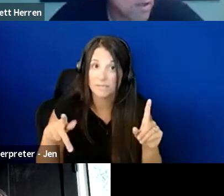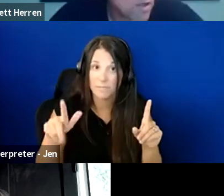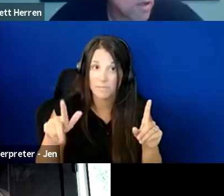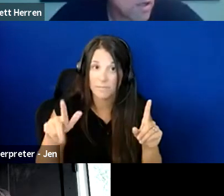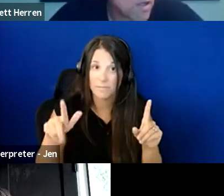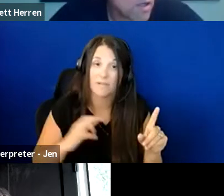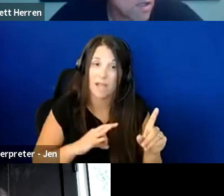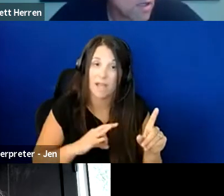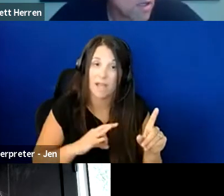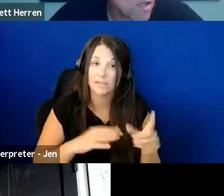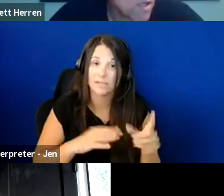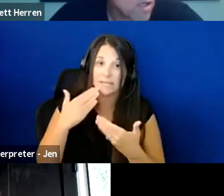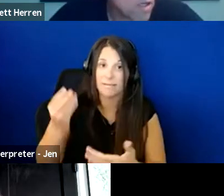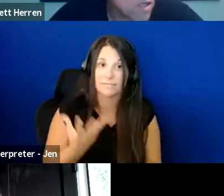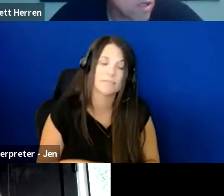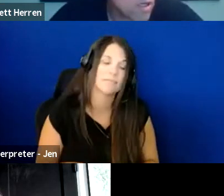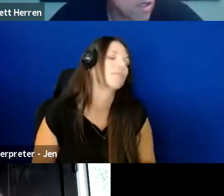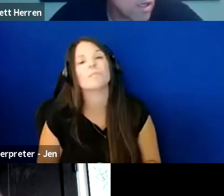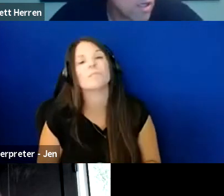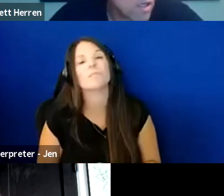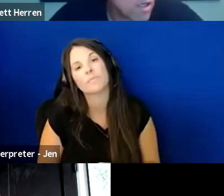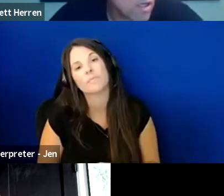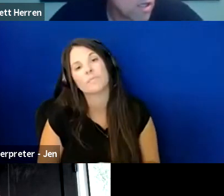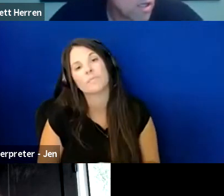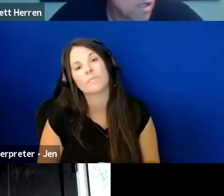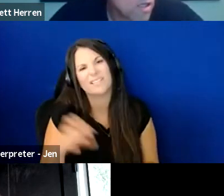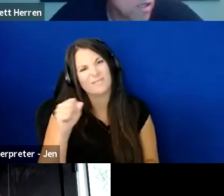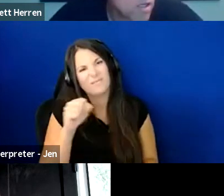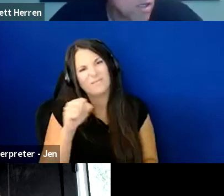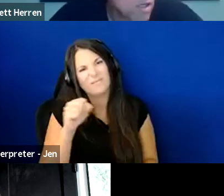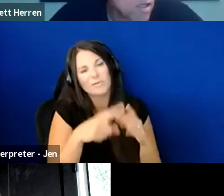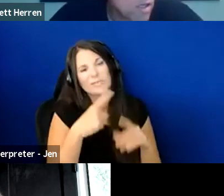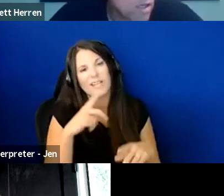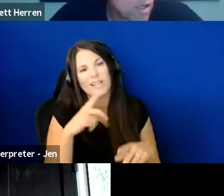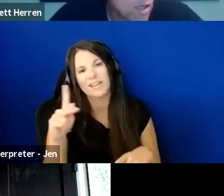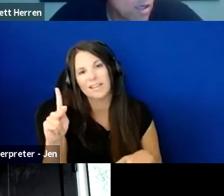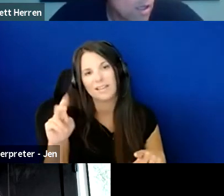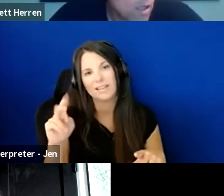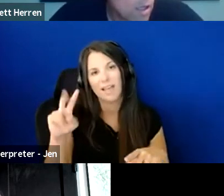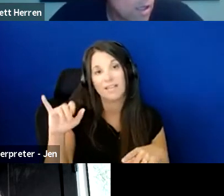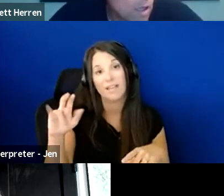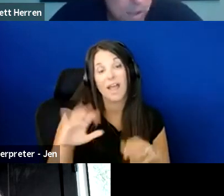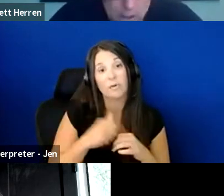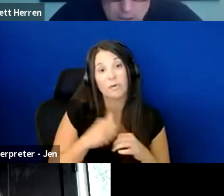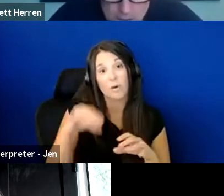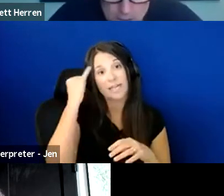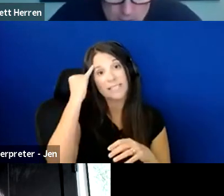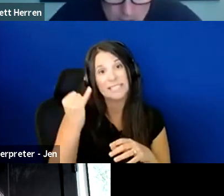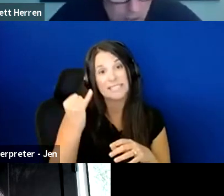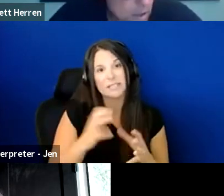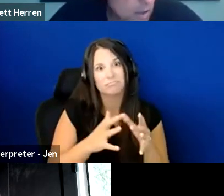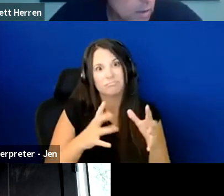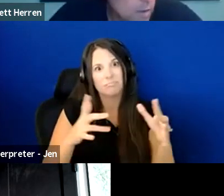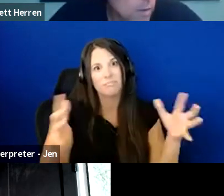I just wanted to say that I loved what you said, Kevin, about, how your ideas grew by having to